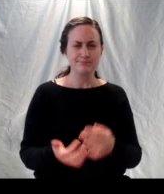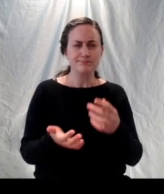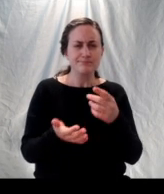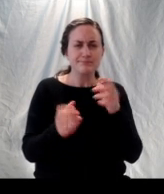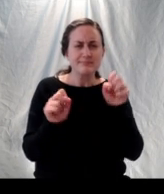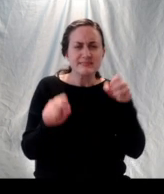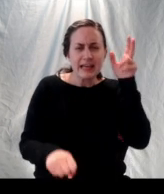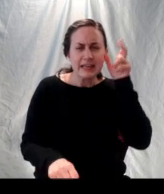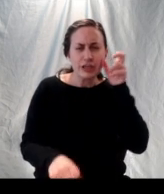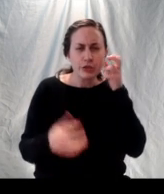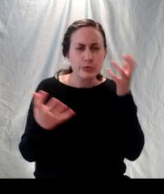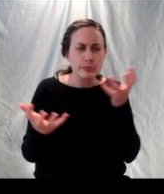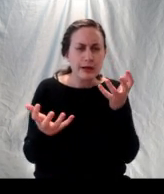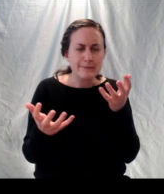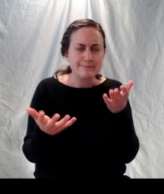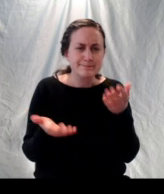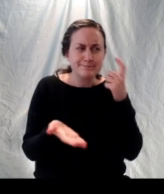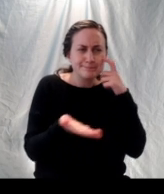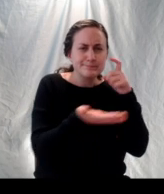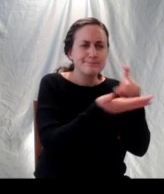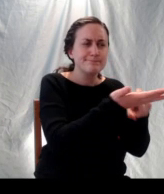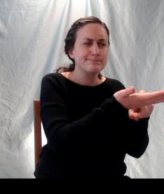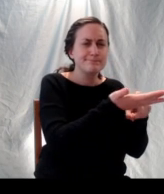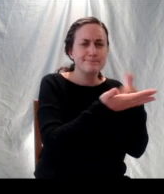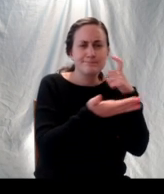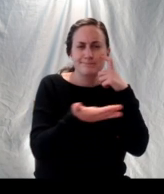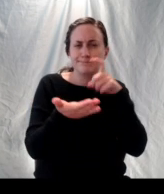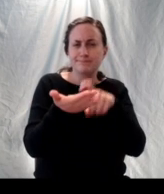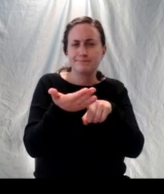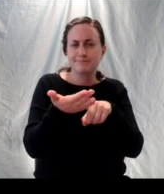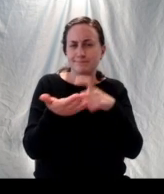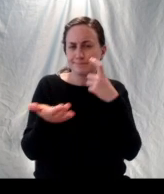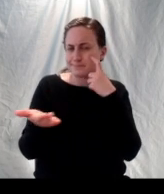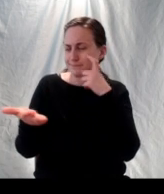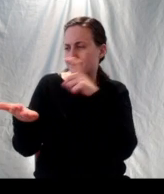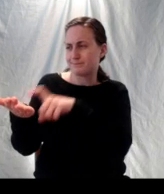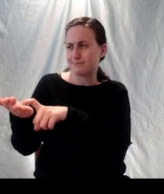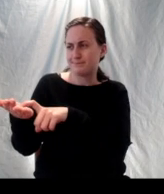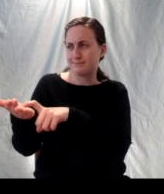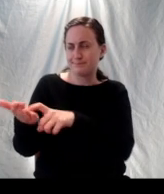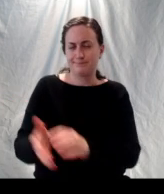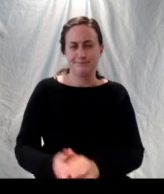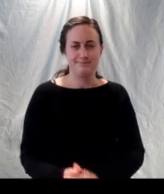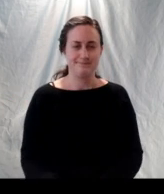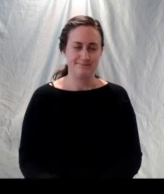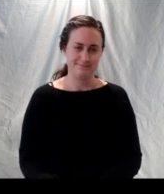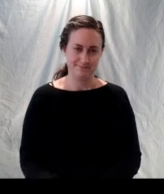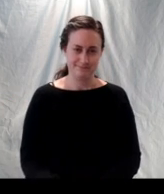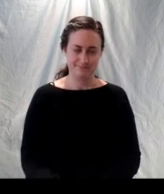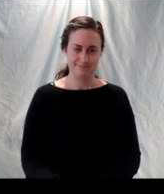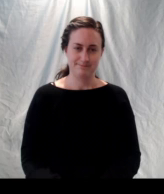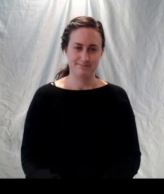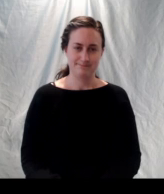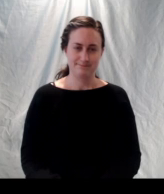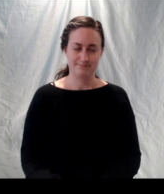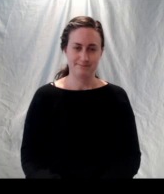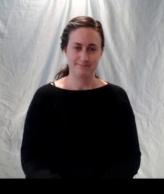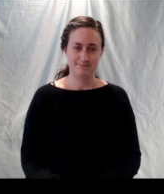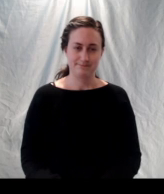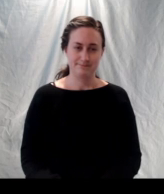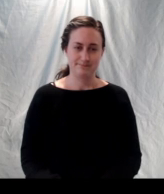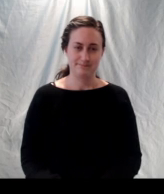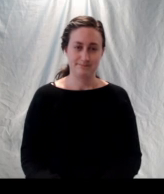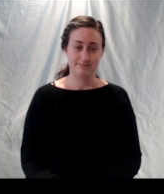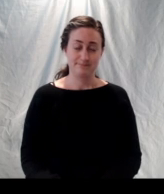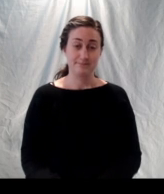Depending on where you are, you're going to be hearing different sounds. The beauty of mindfulness exercises is that it doesn't have to be